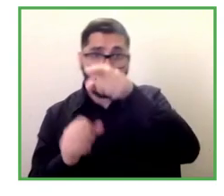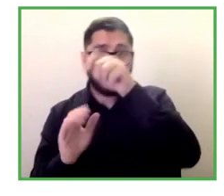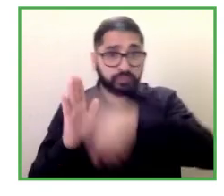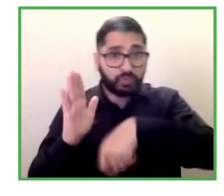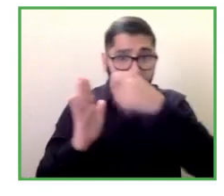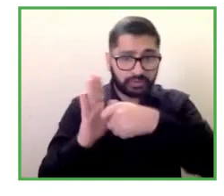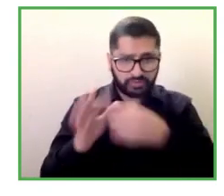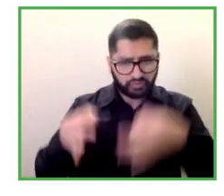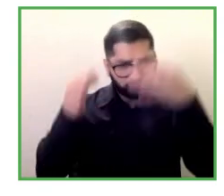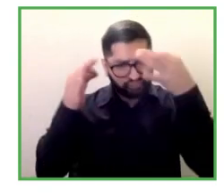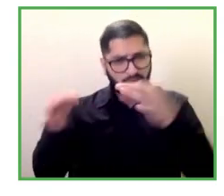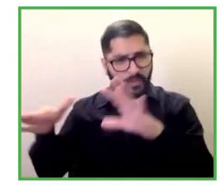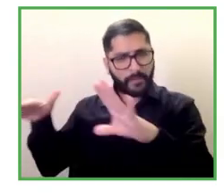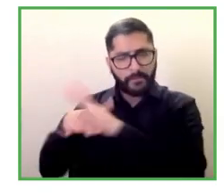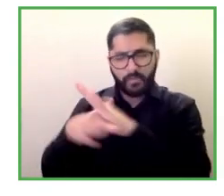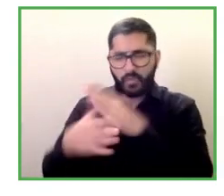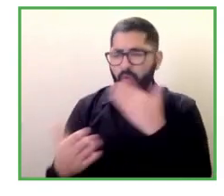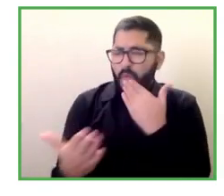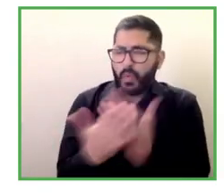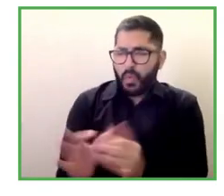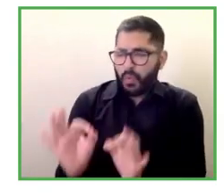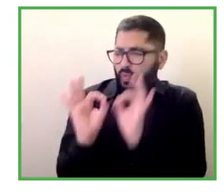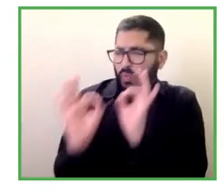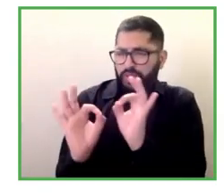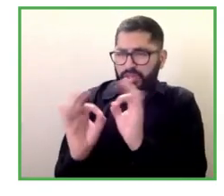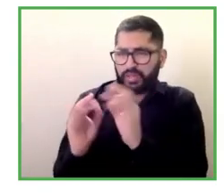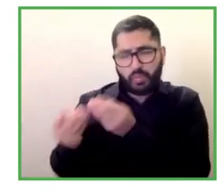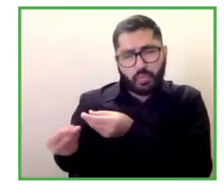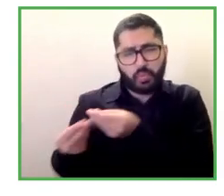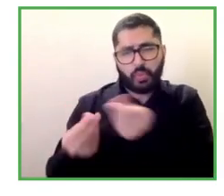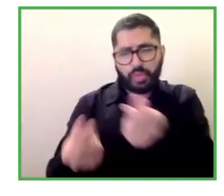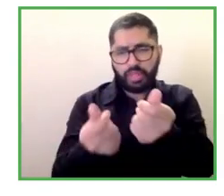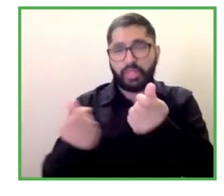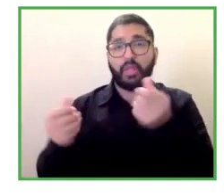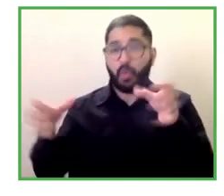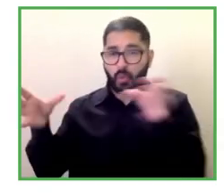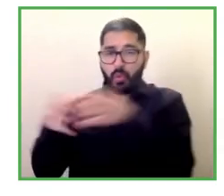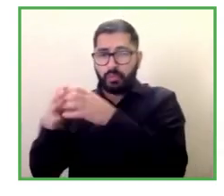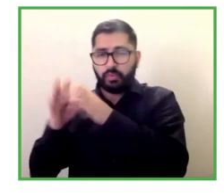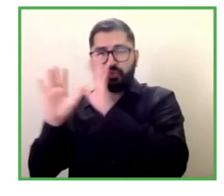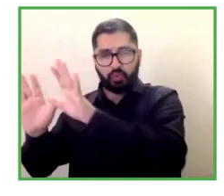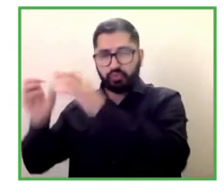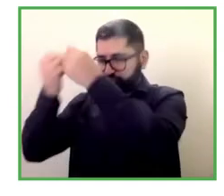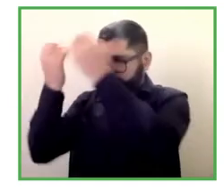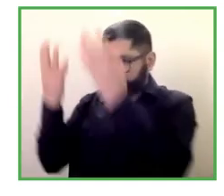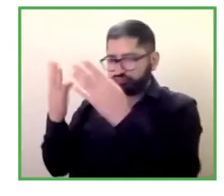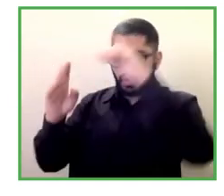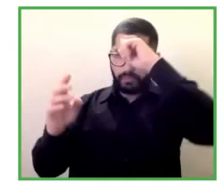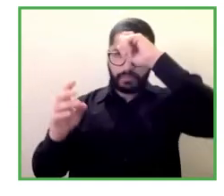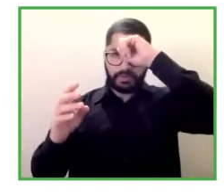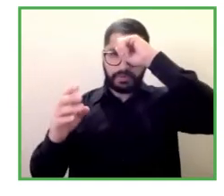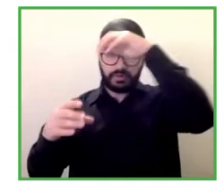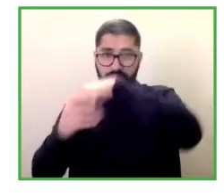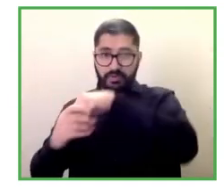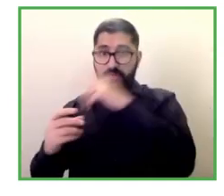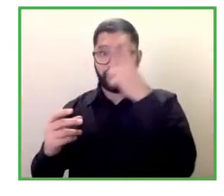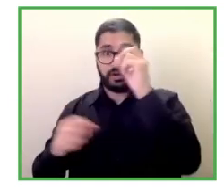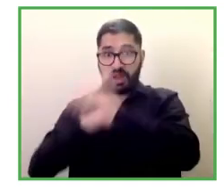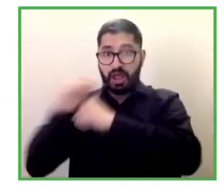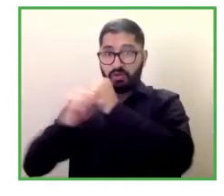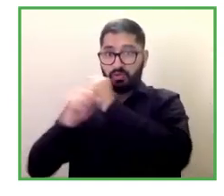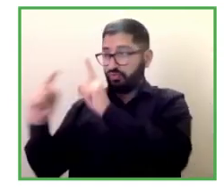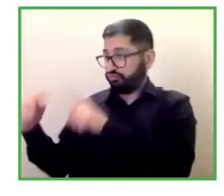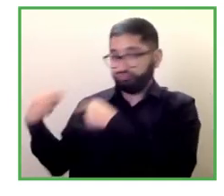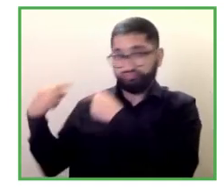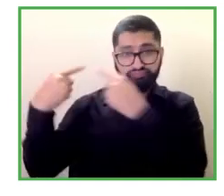directed at a very specific population that over 20 years has allowed the success and a job reality